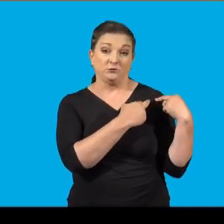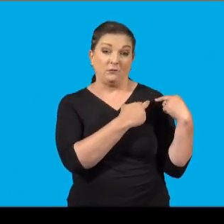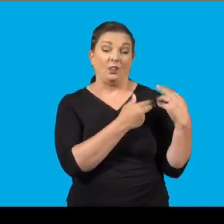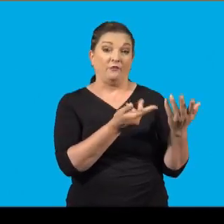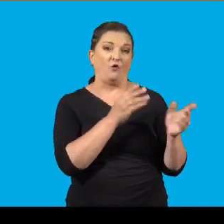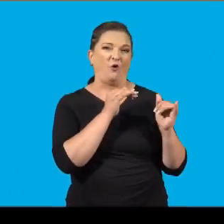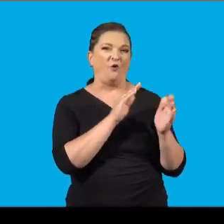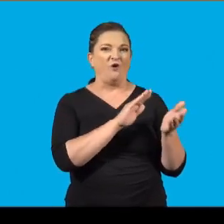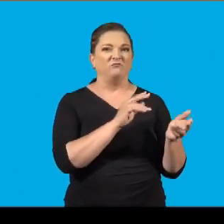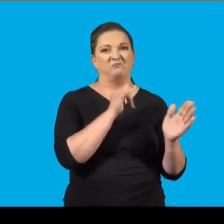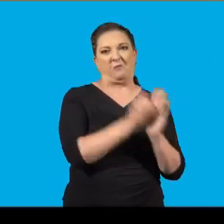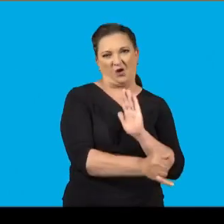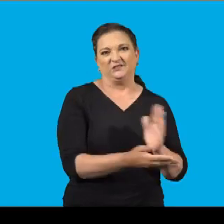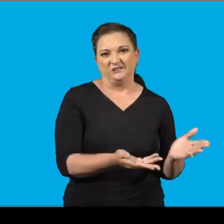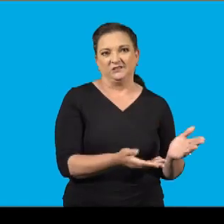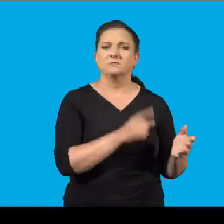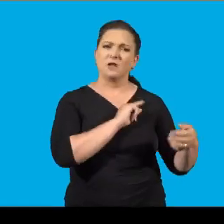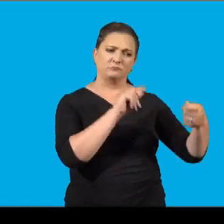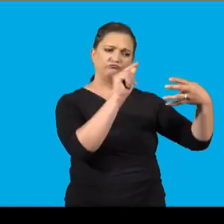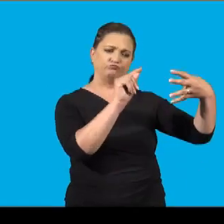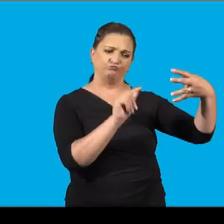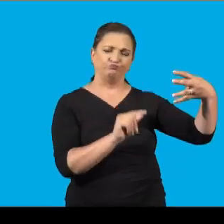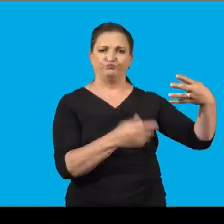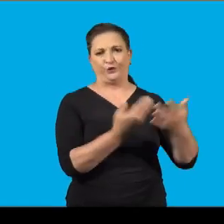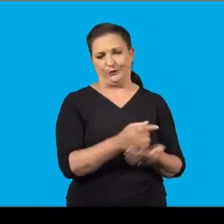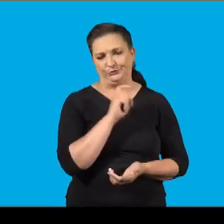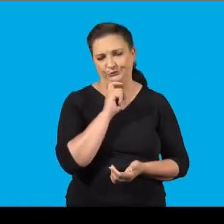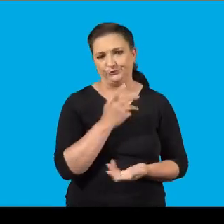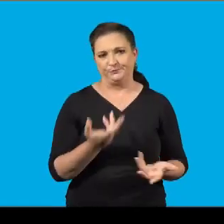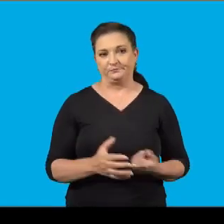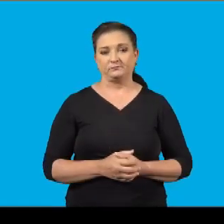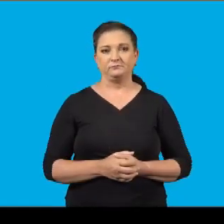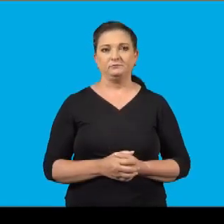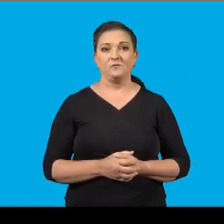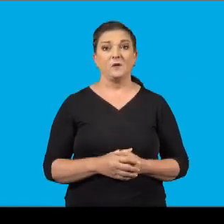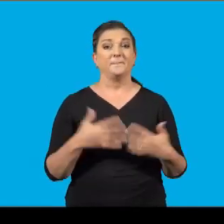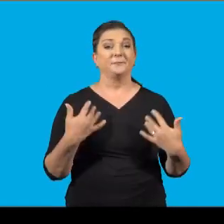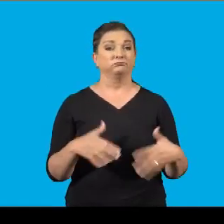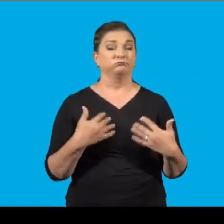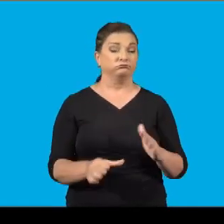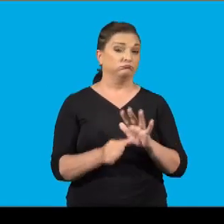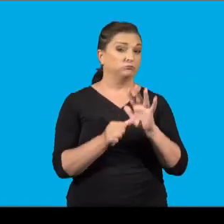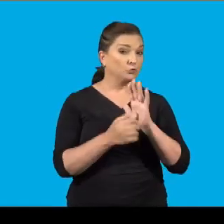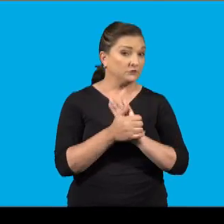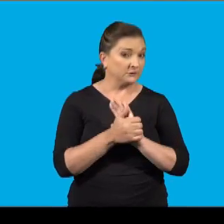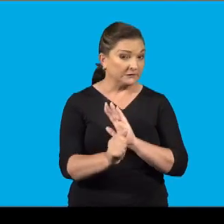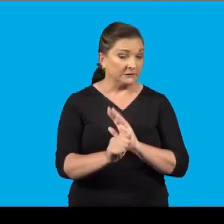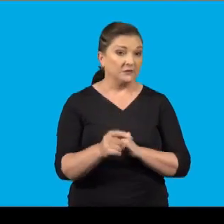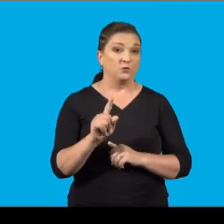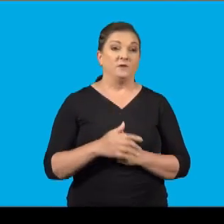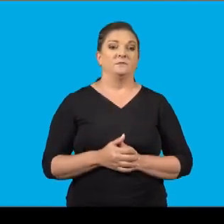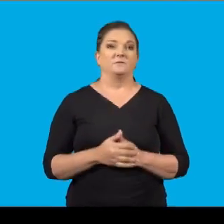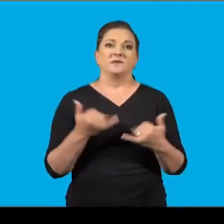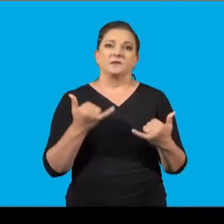this murder. So those are all the possible responses. Now let's look at another very important